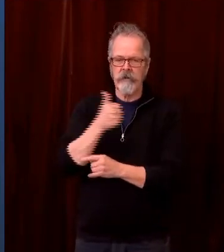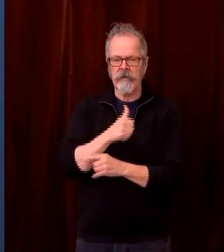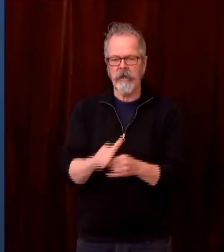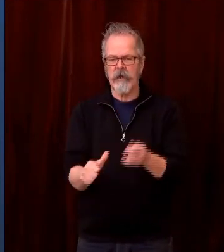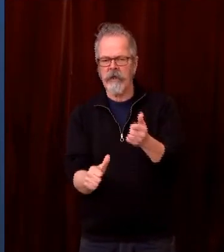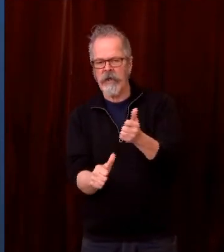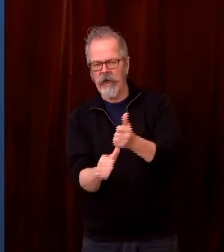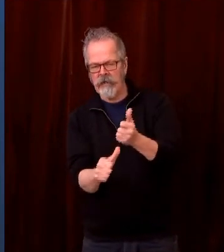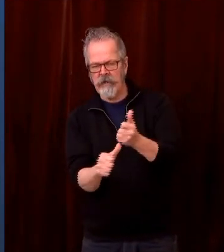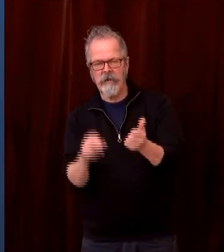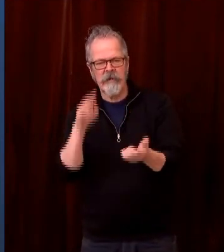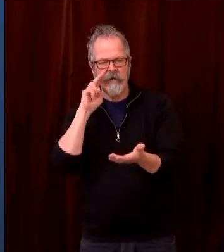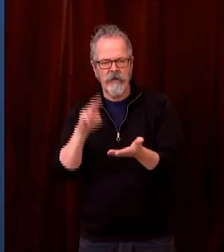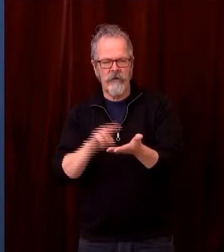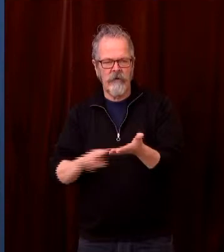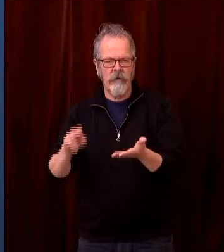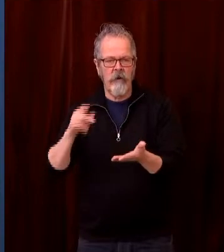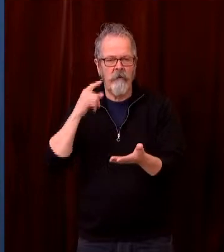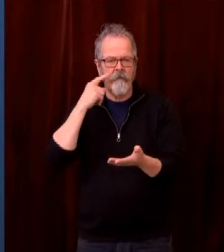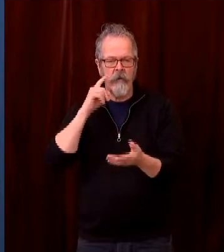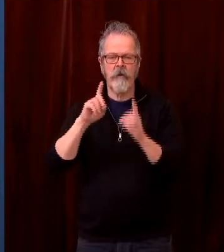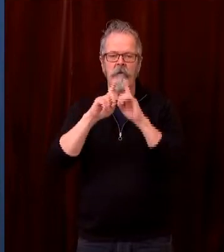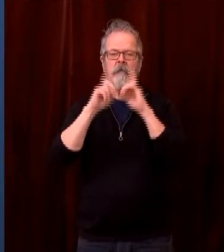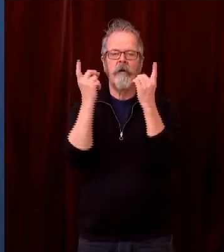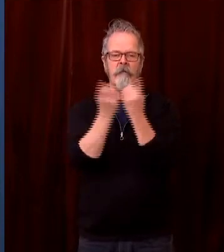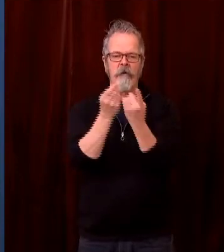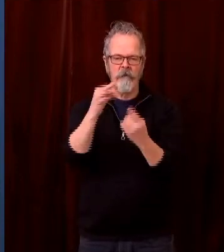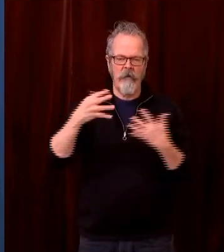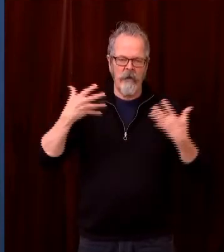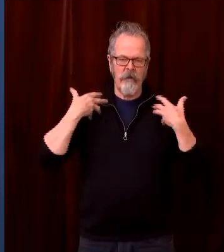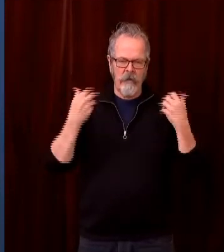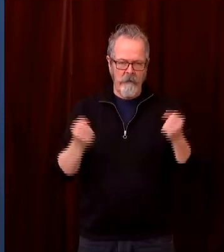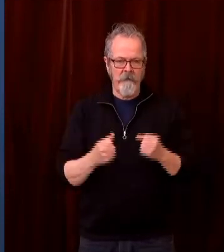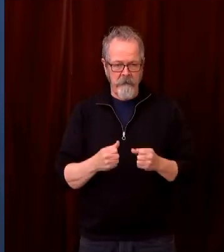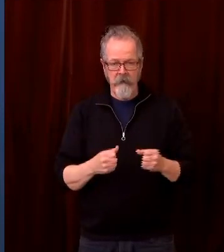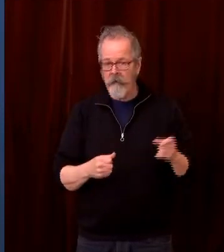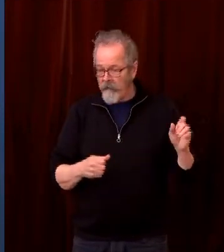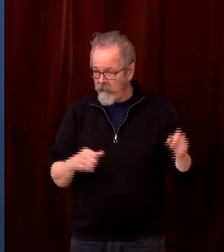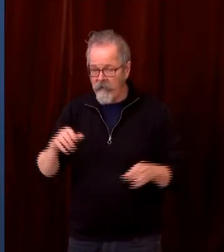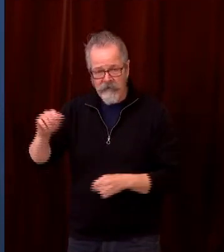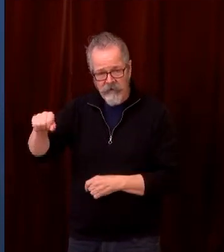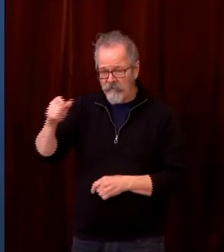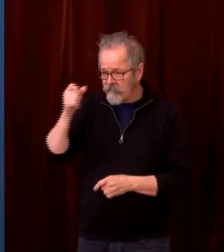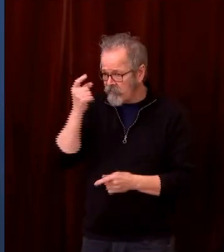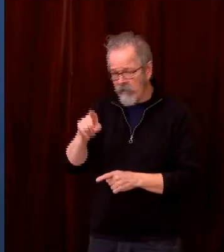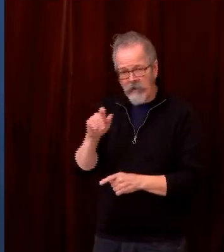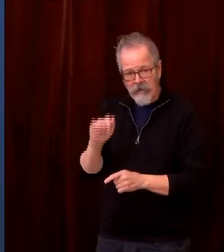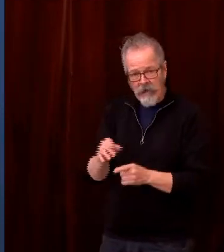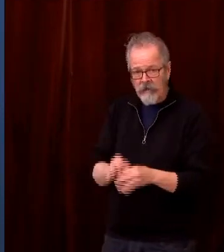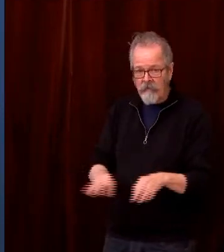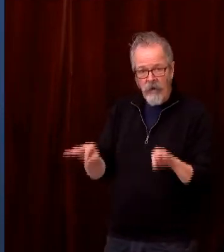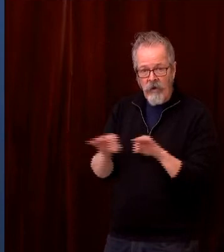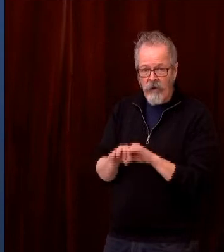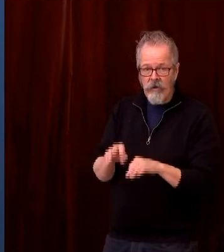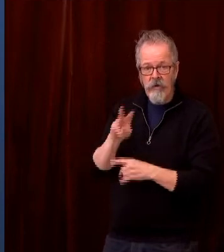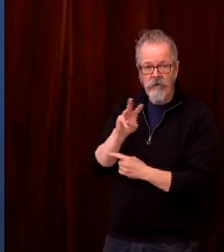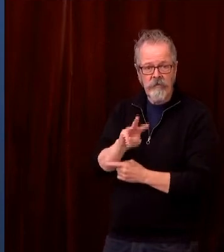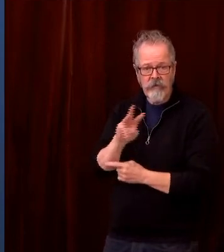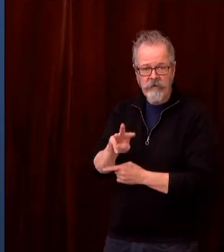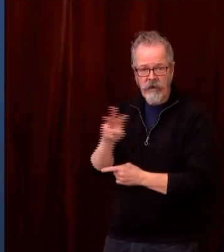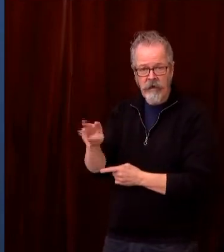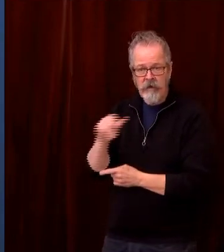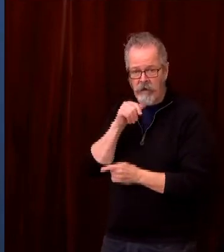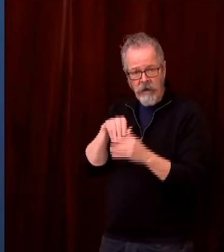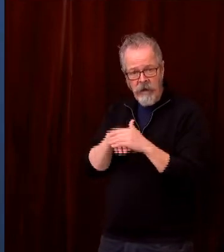way to work with everybody. So that's why we're sharing information out through our areas, agencies on